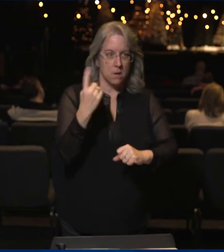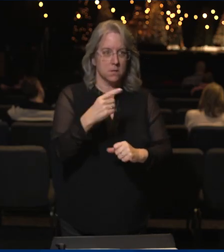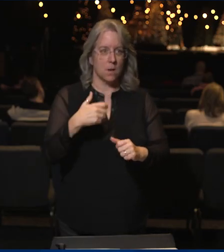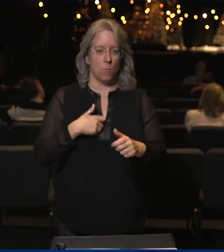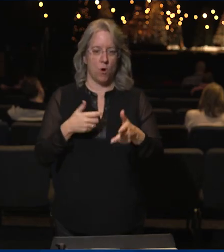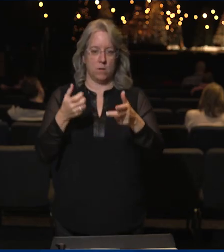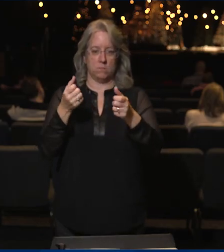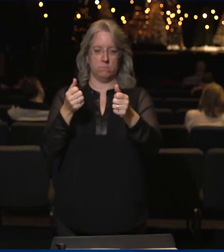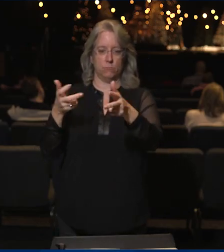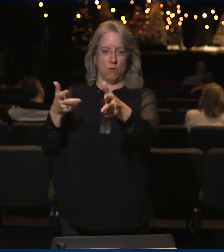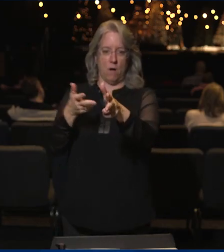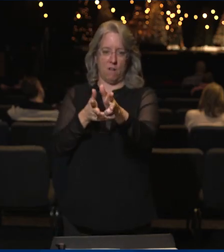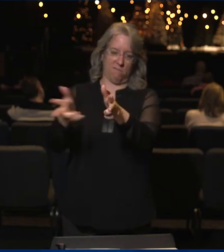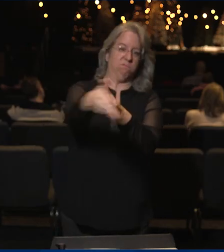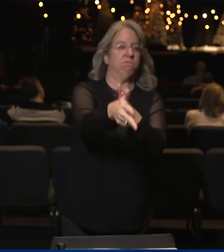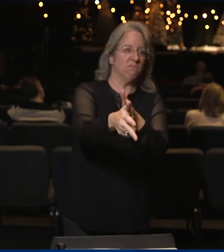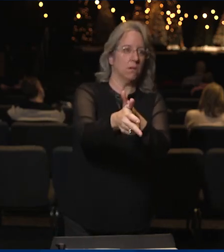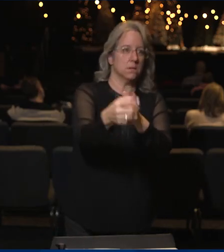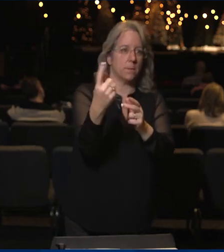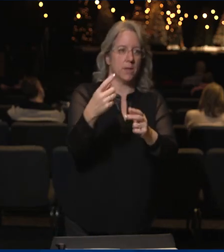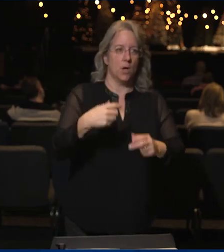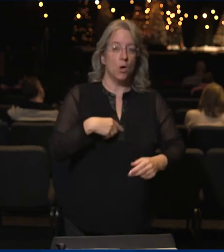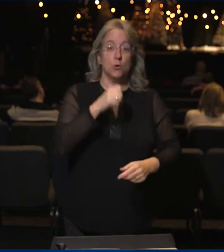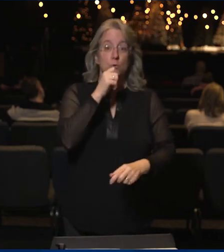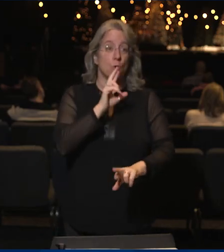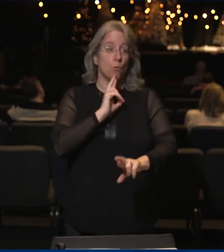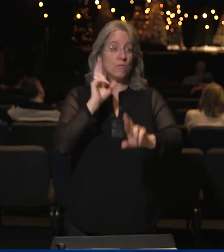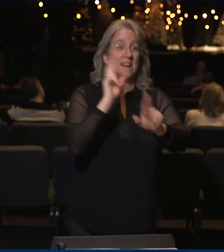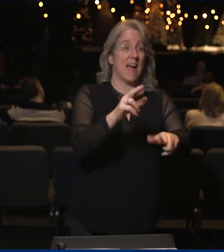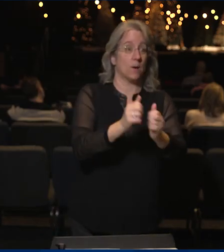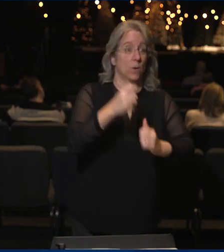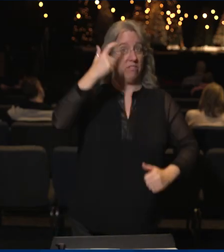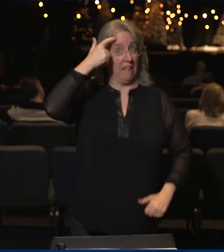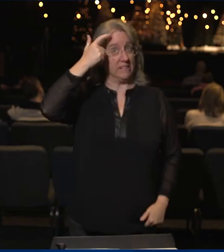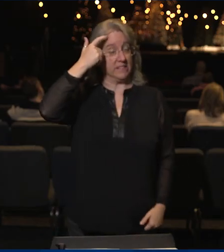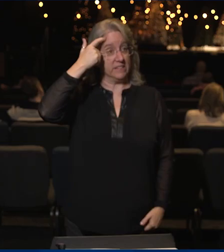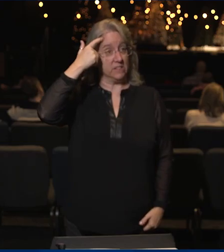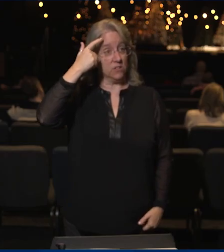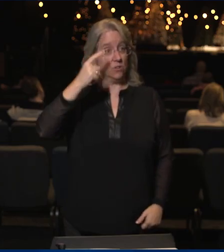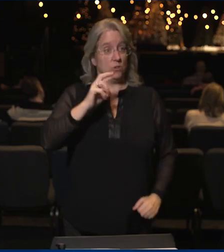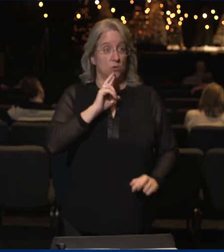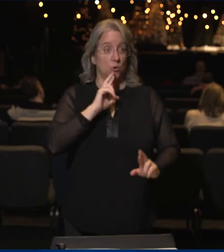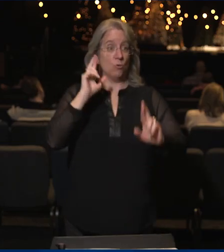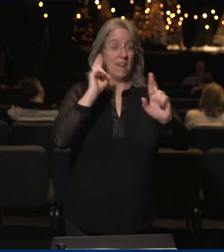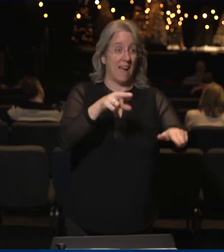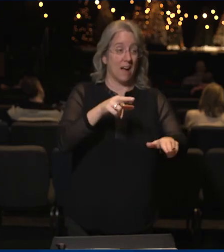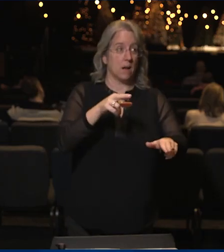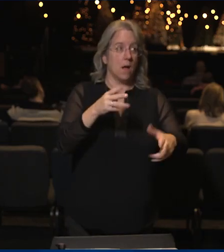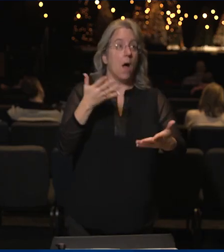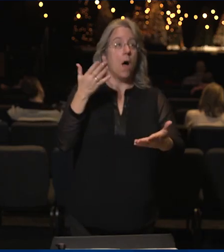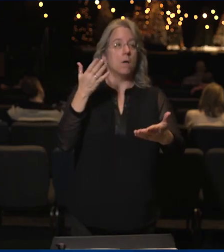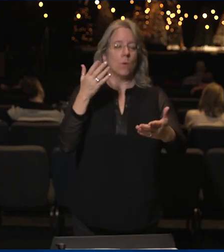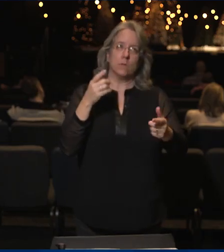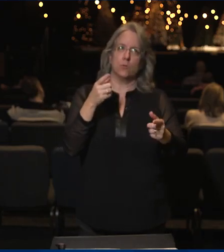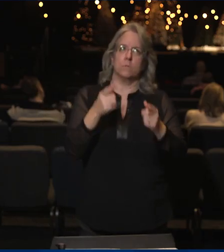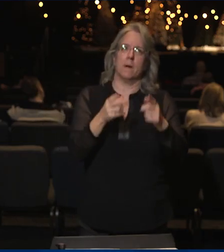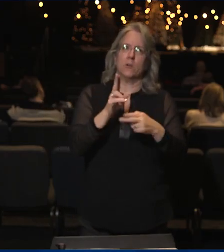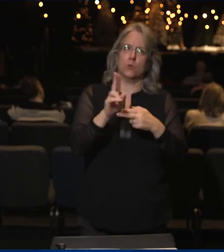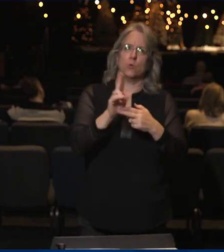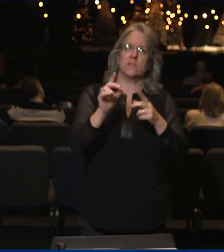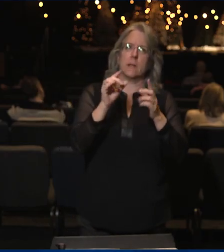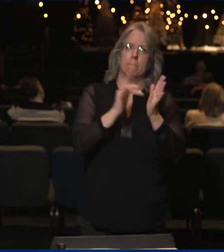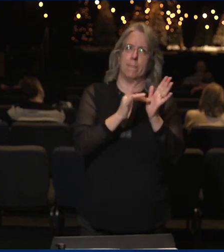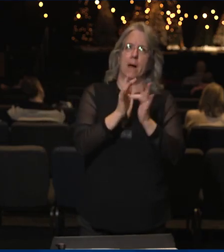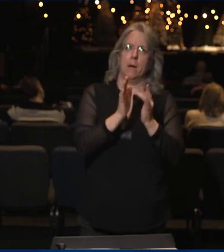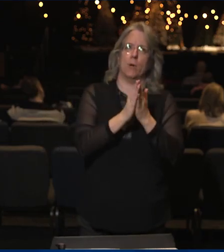you. You don't react with your head knowledge, you react. I mean, you might be quoting a Bible verse, but you're